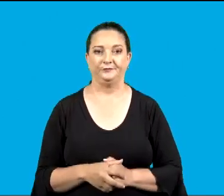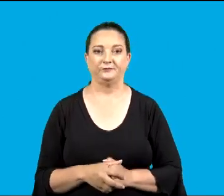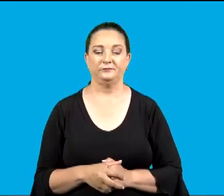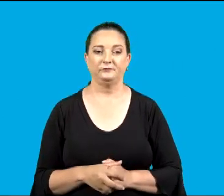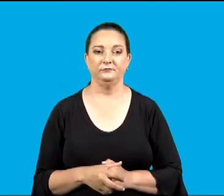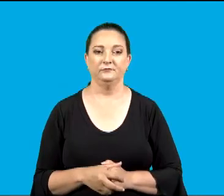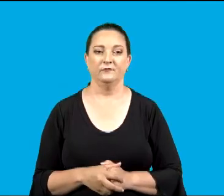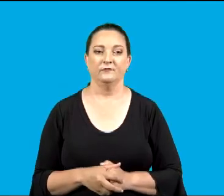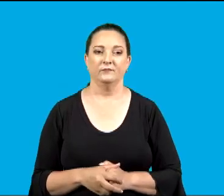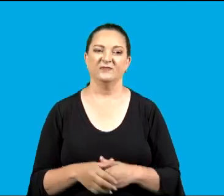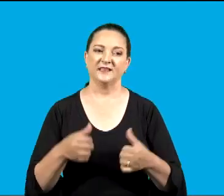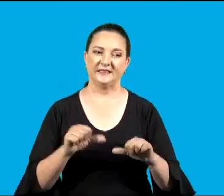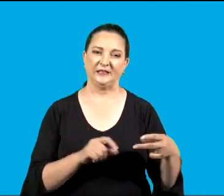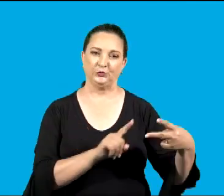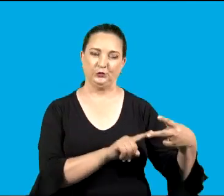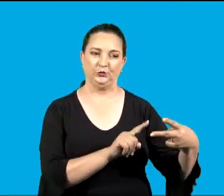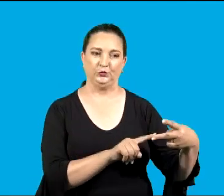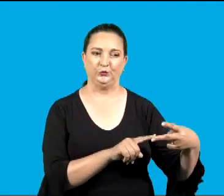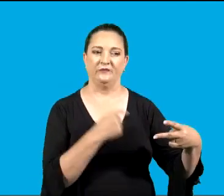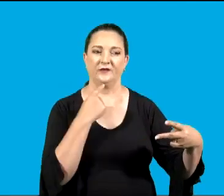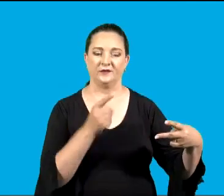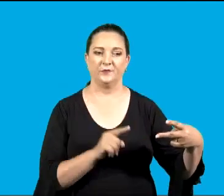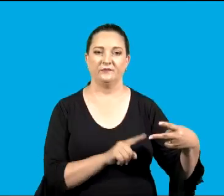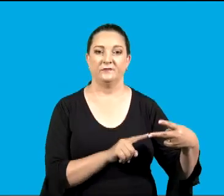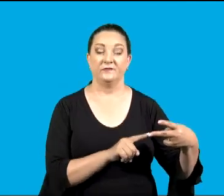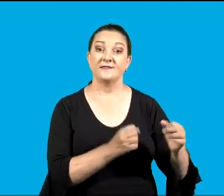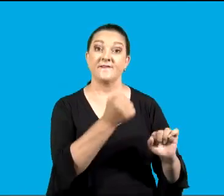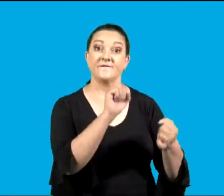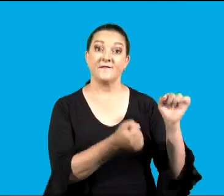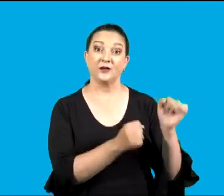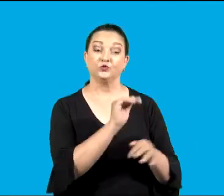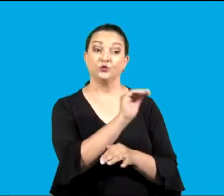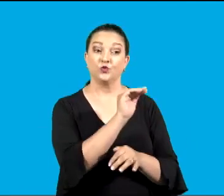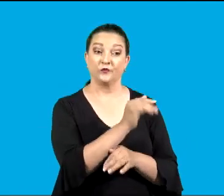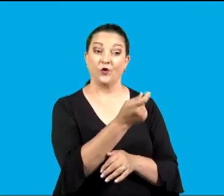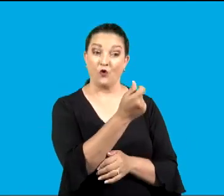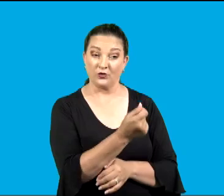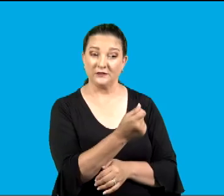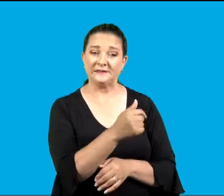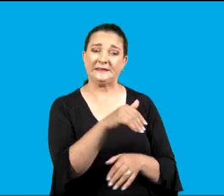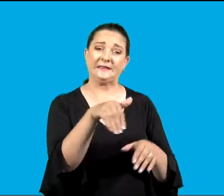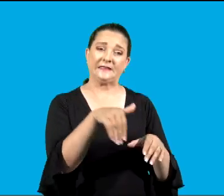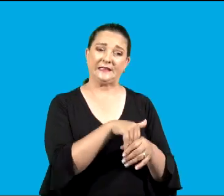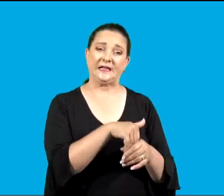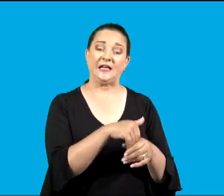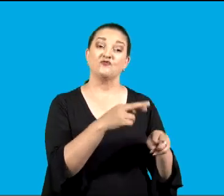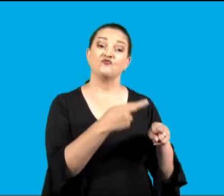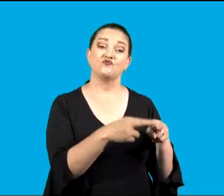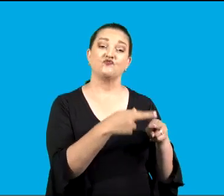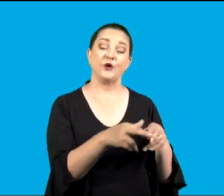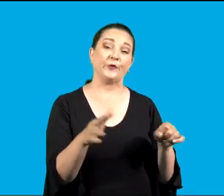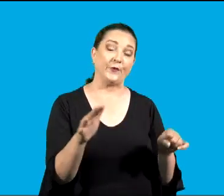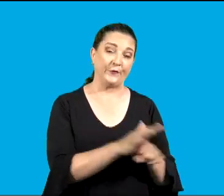9,100. Let me go to bullet number 2. It reads, factory overhead cost includes the full amount